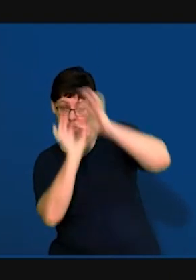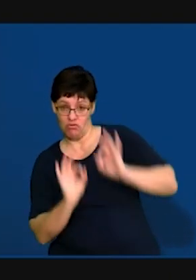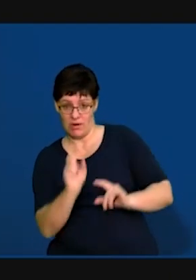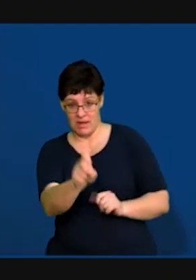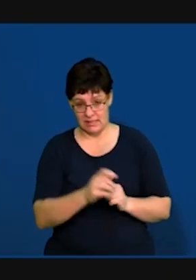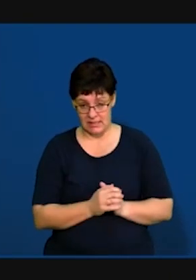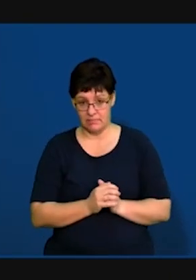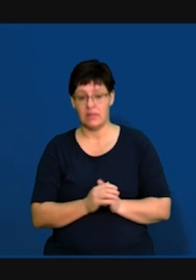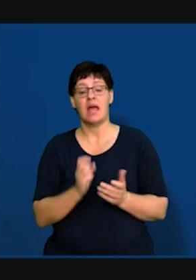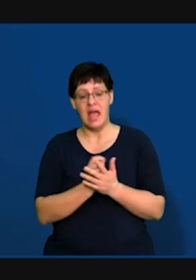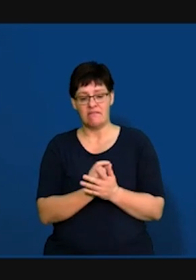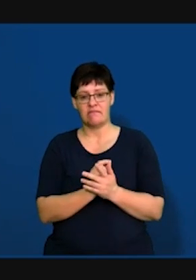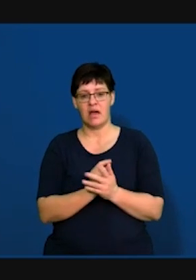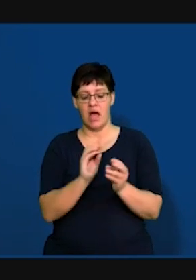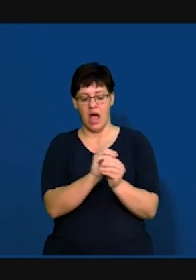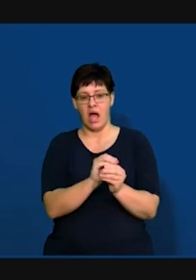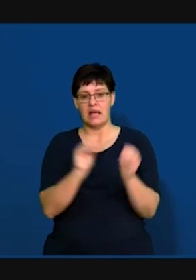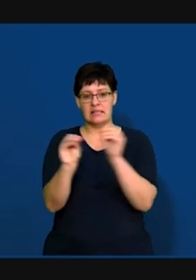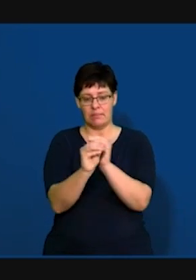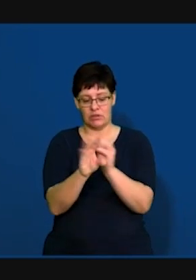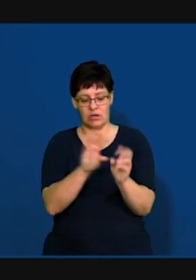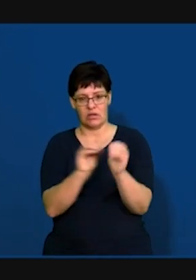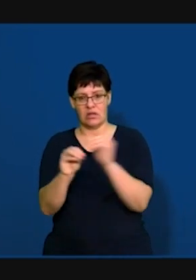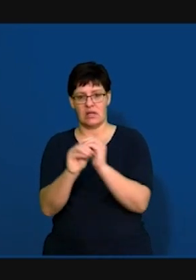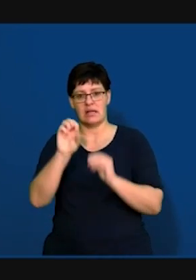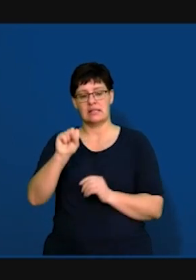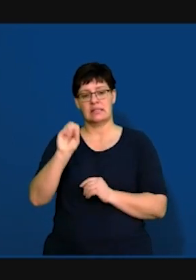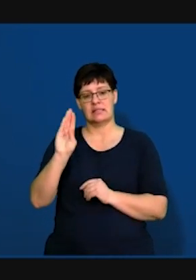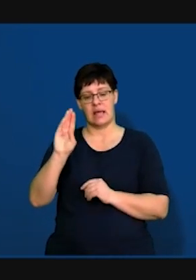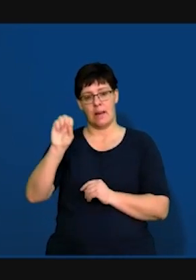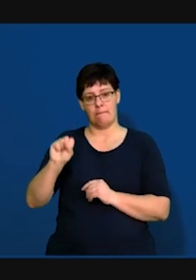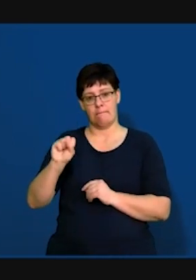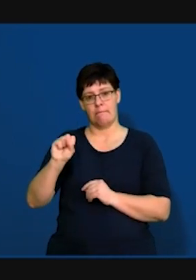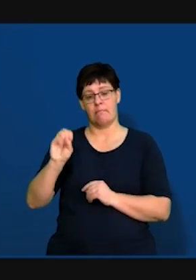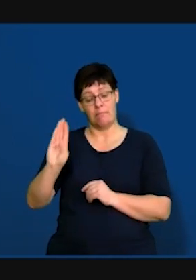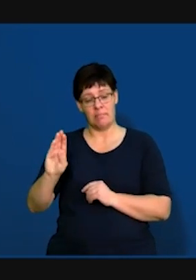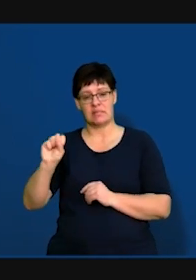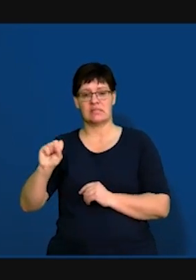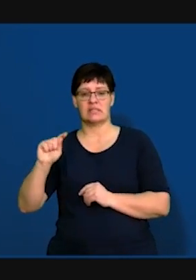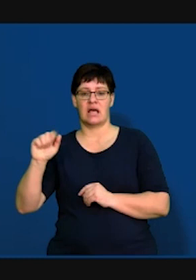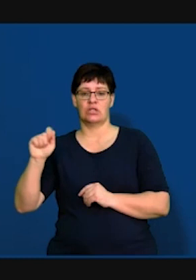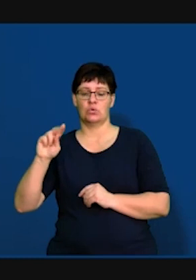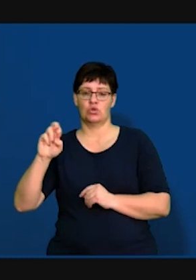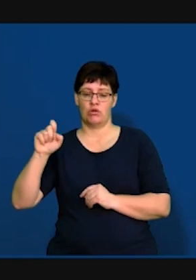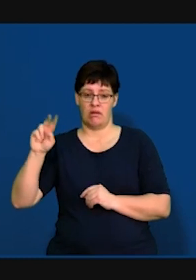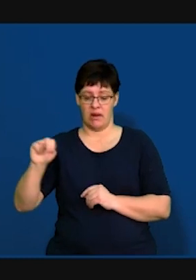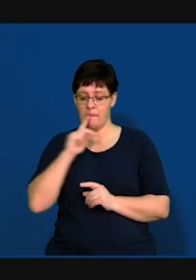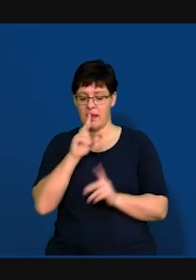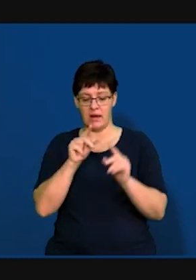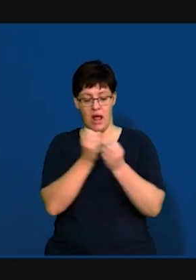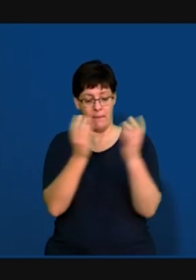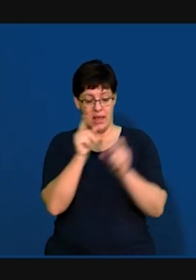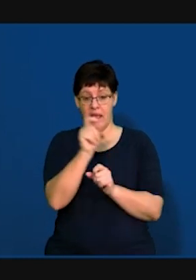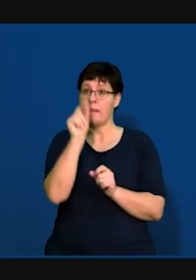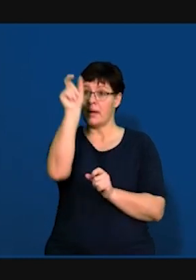substitution, right? Pay careful attention, grade 12s, to the fact that some of the values of the quantities that